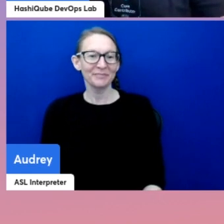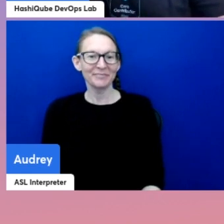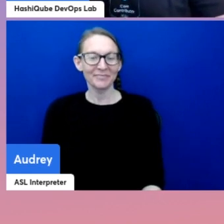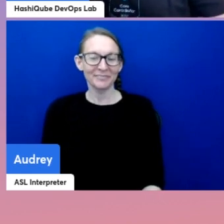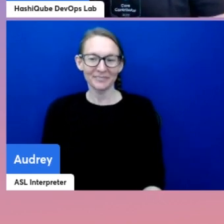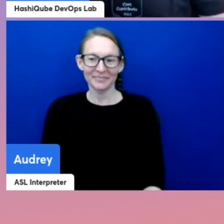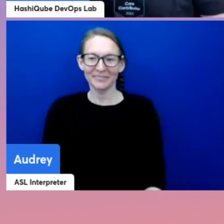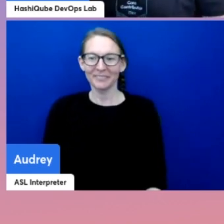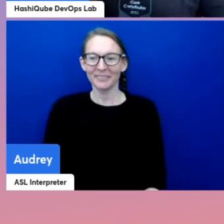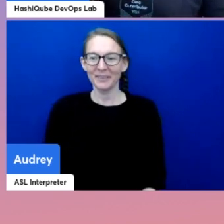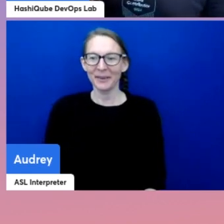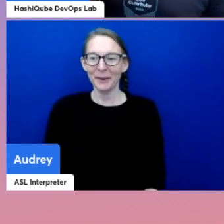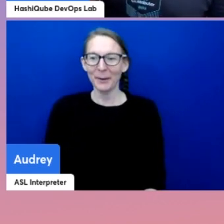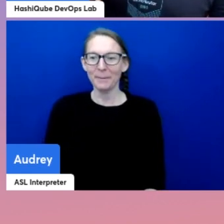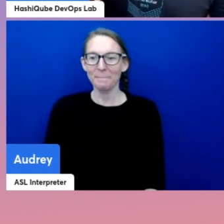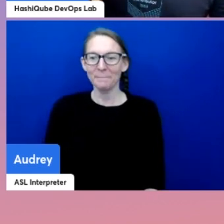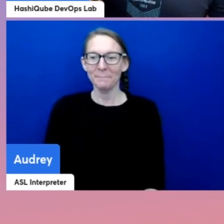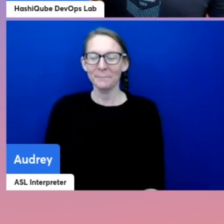So,